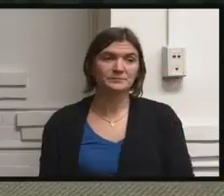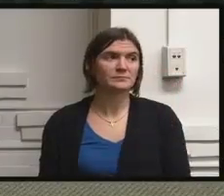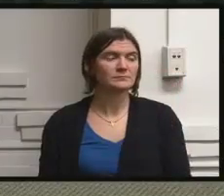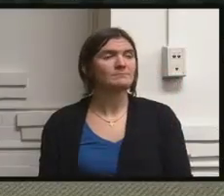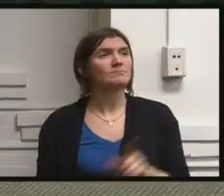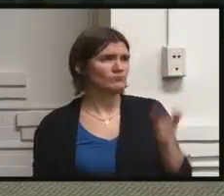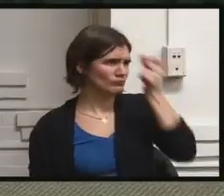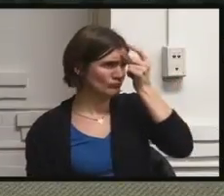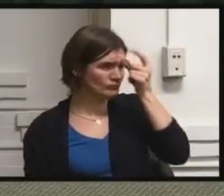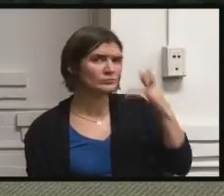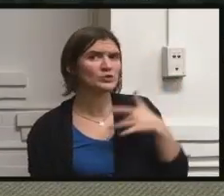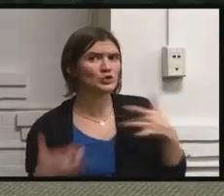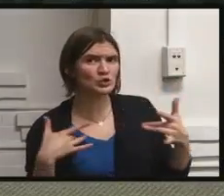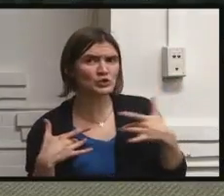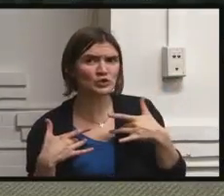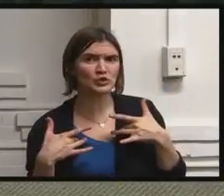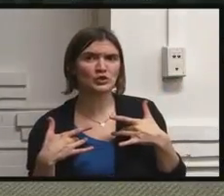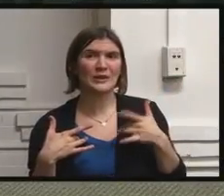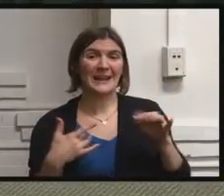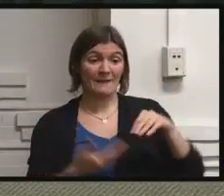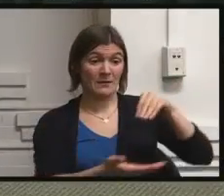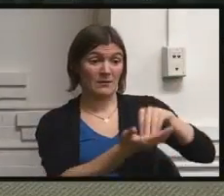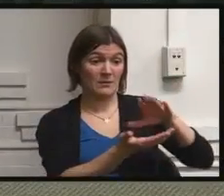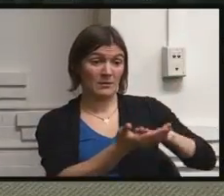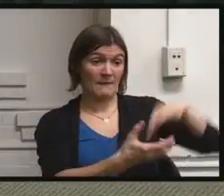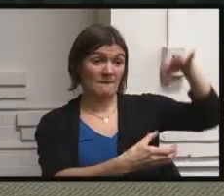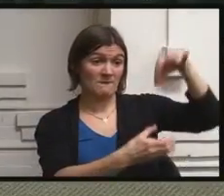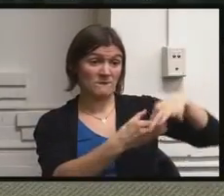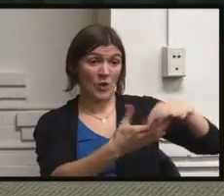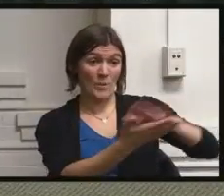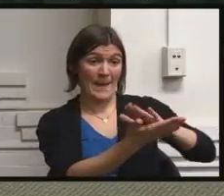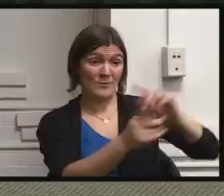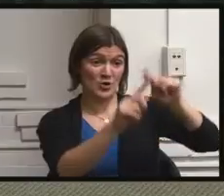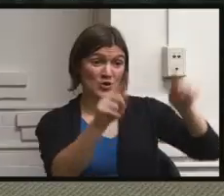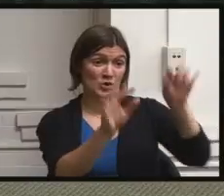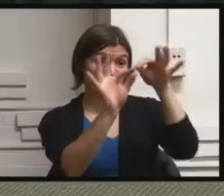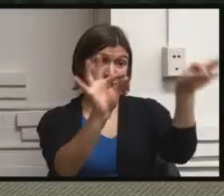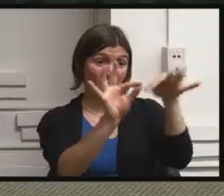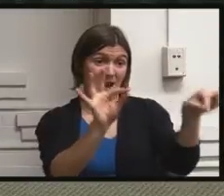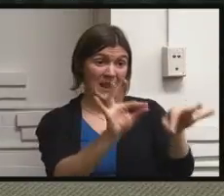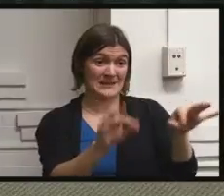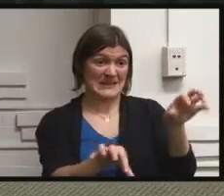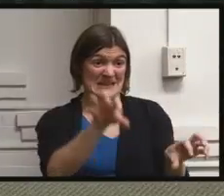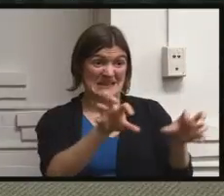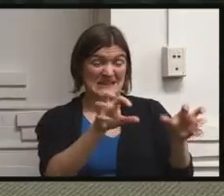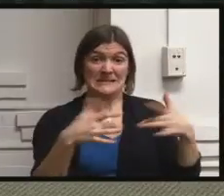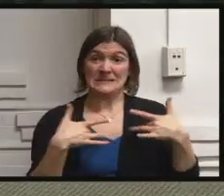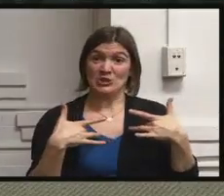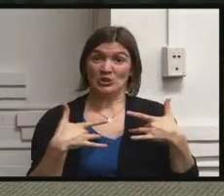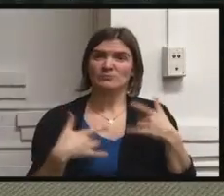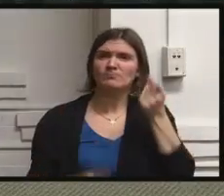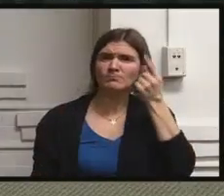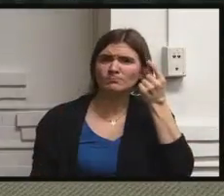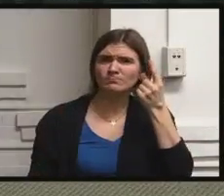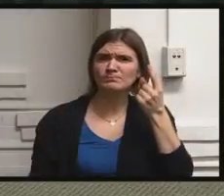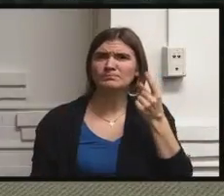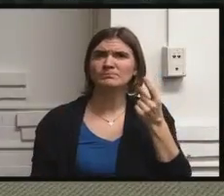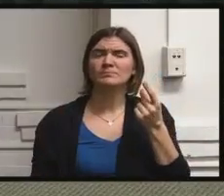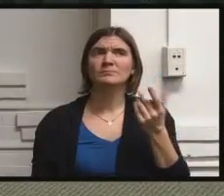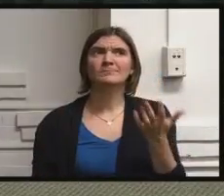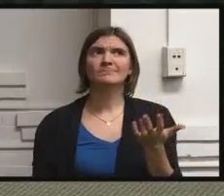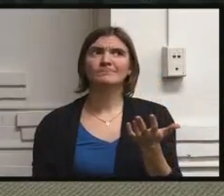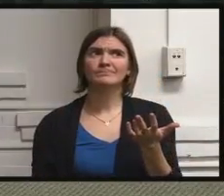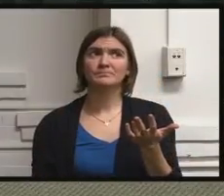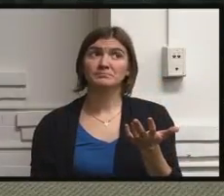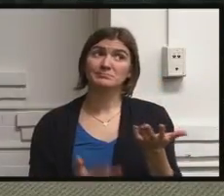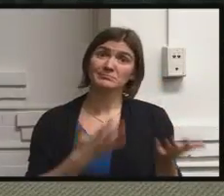hear your concerns about the wording on the ballot and share them. I guess I am wondering out loud whether